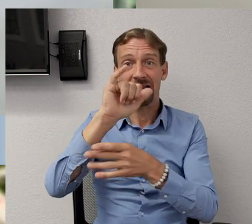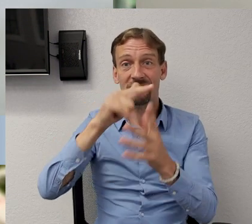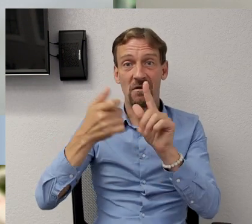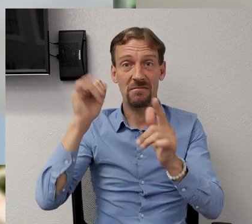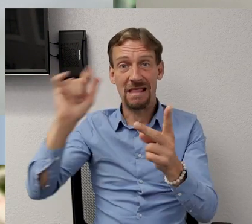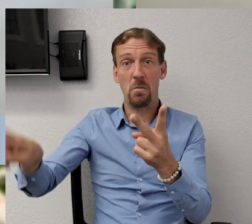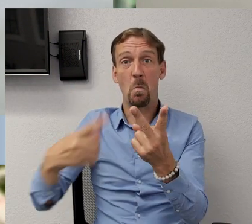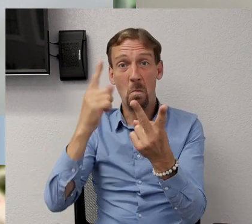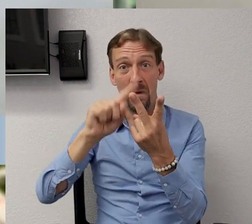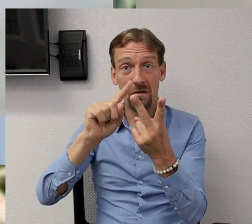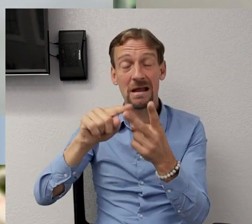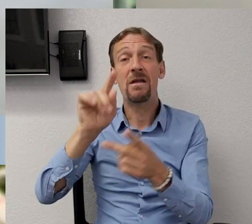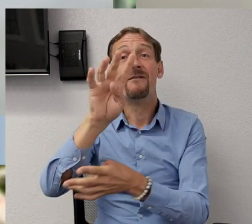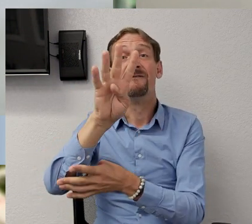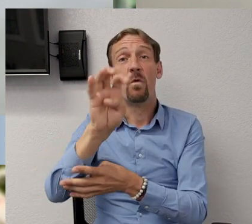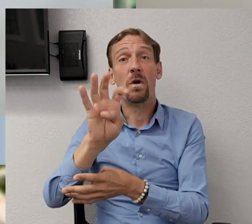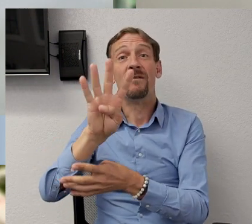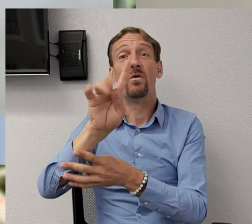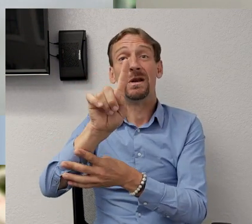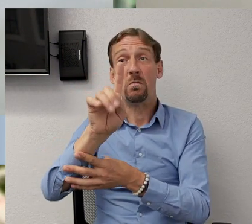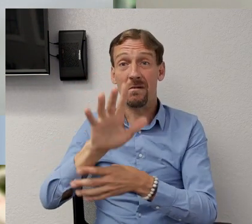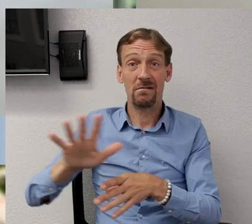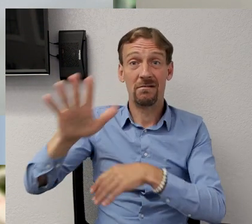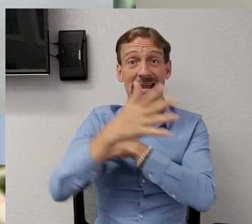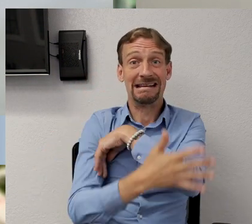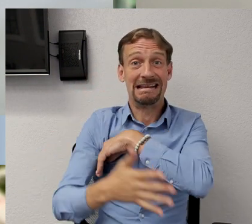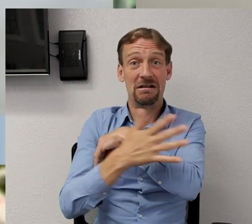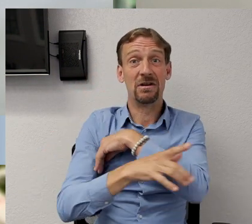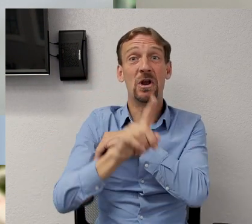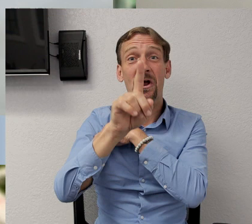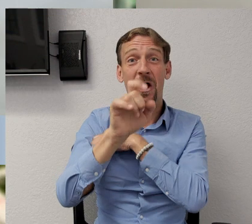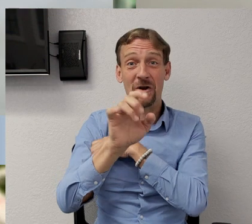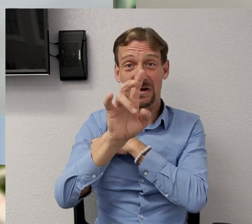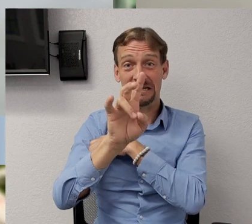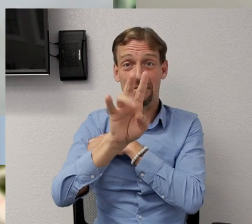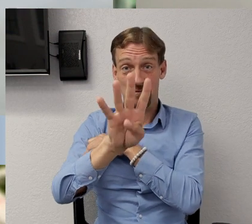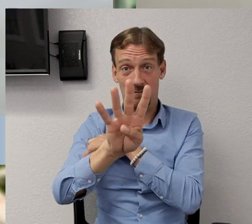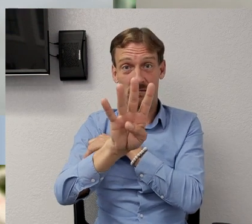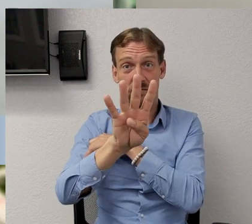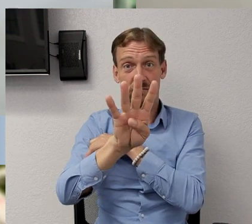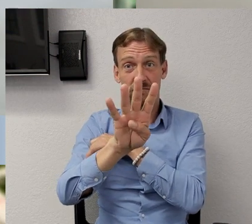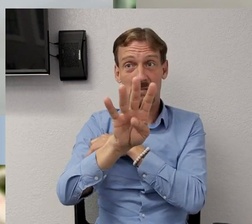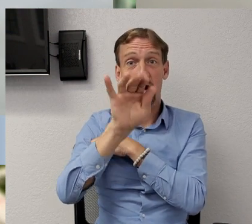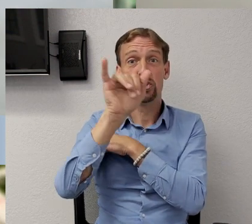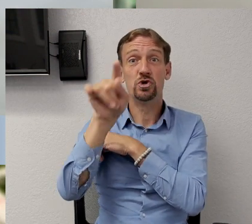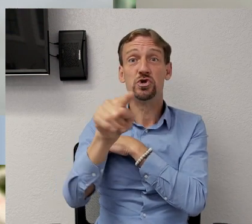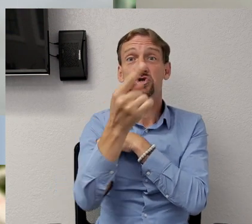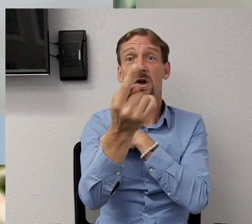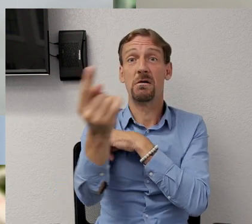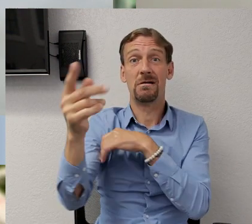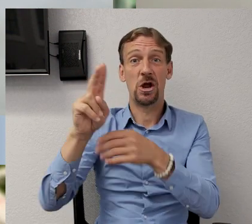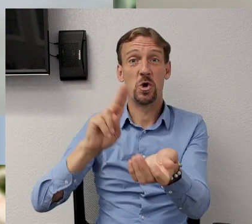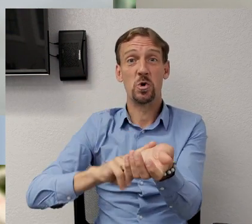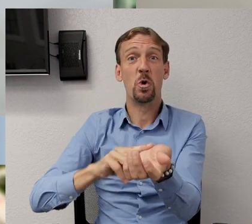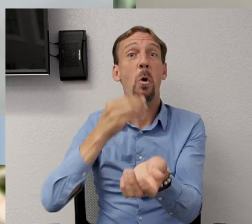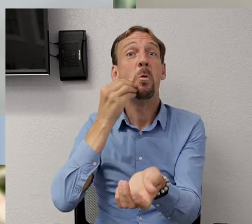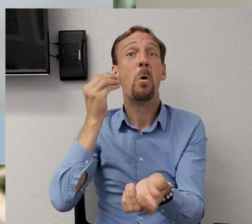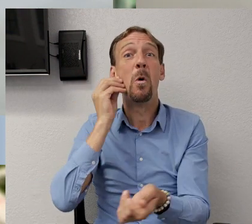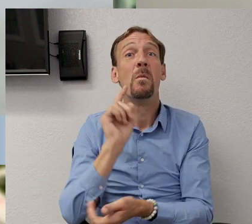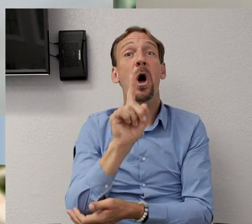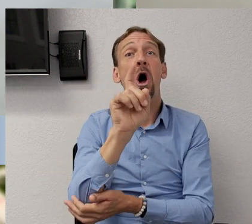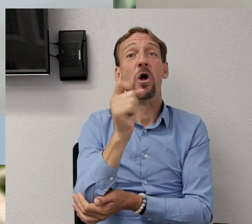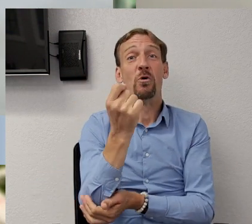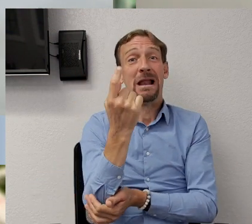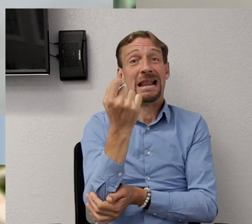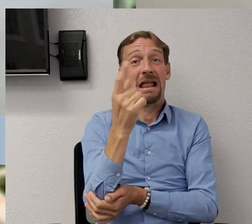again, 441 county-wide, 174 just at that nursing home alone. 111